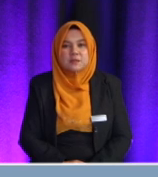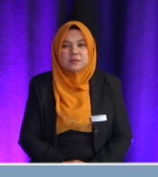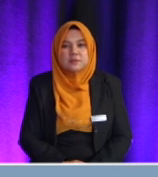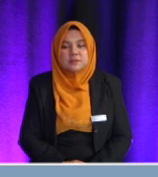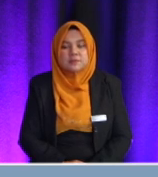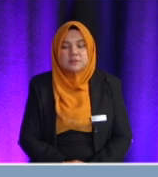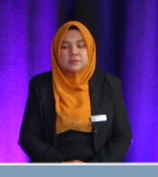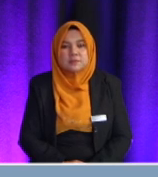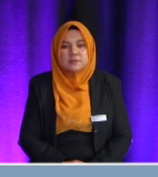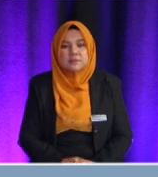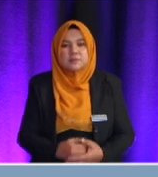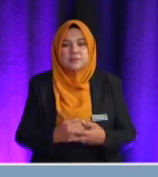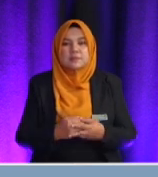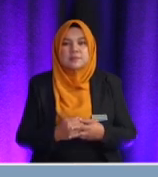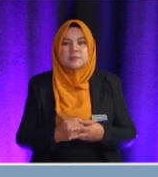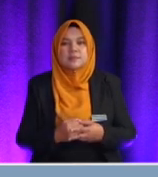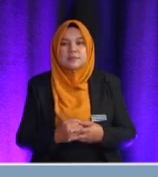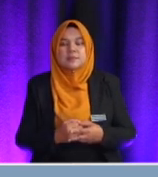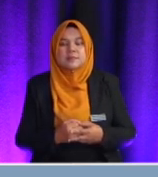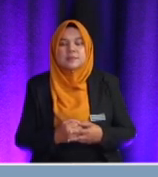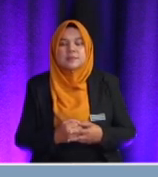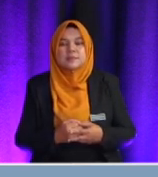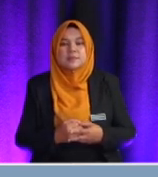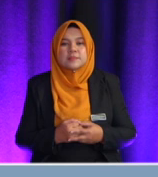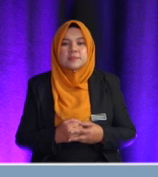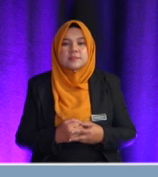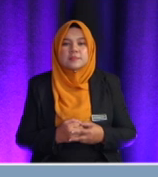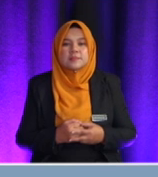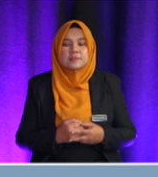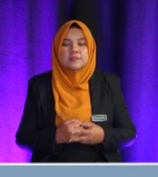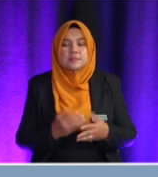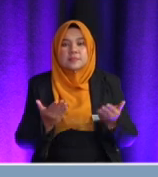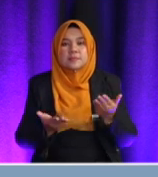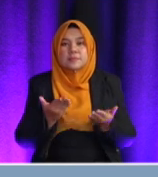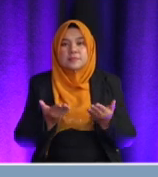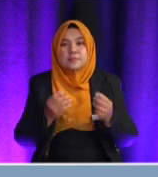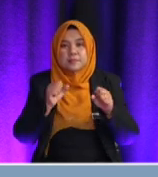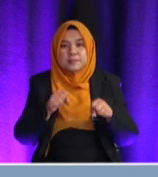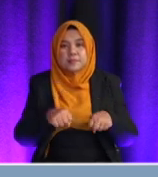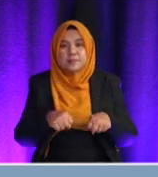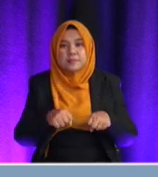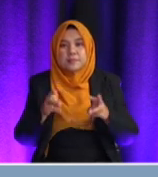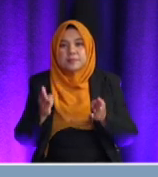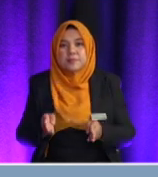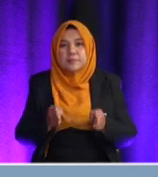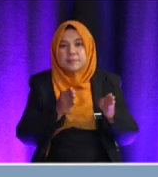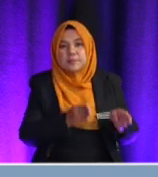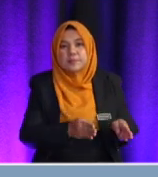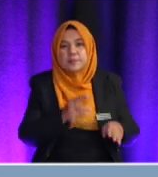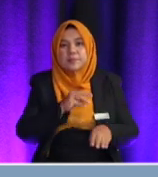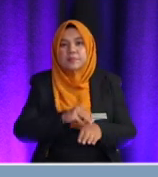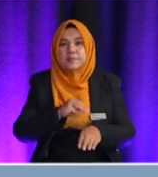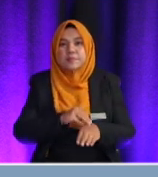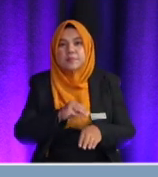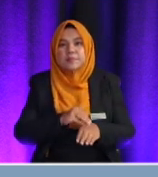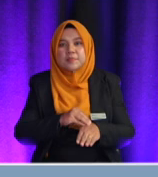In my opinion, obviously he needs some rest. Okay. Take care, Irfan. Maybe you should manage your time to complete your homework.